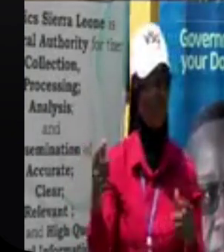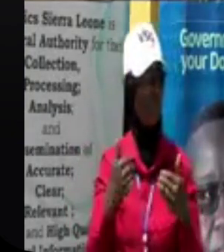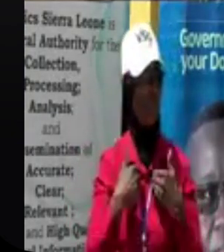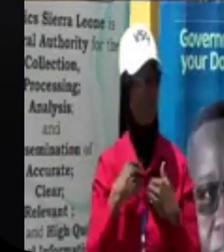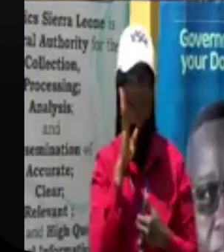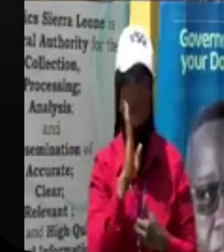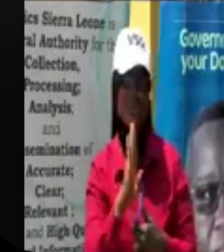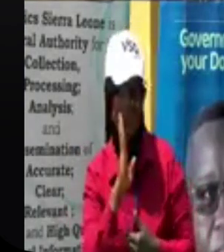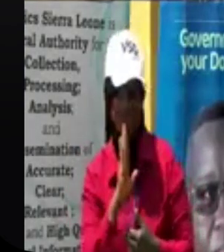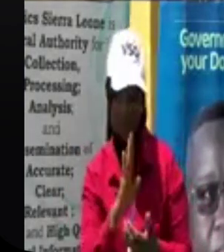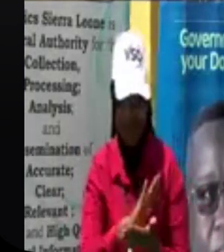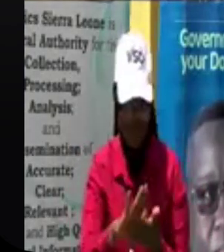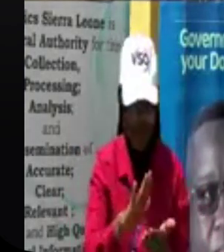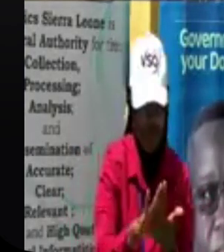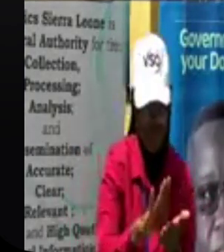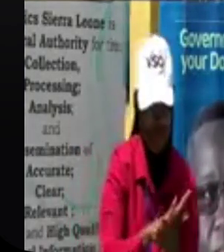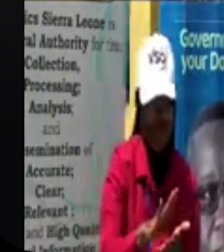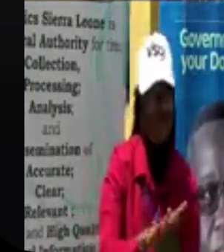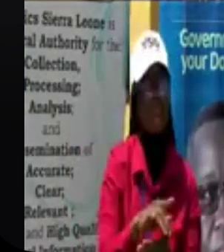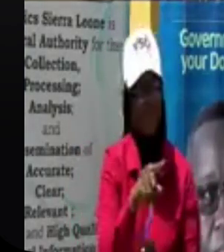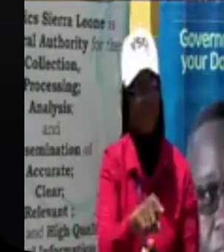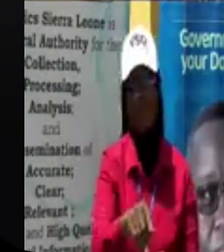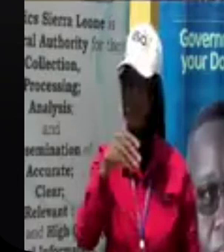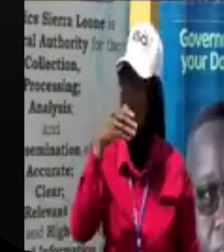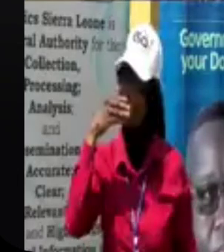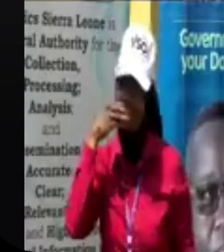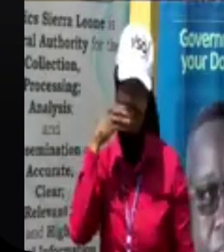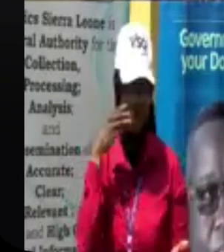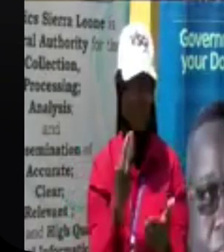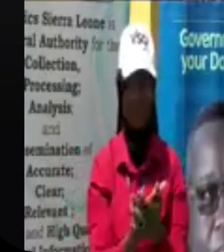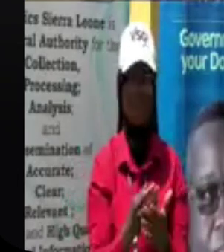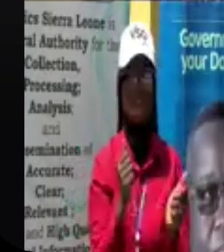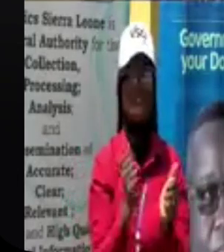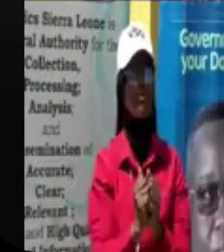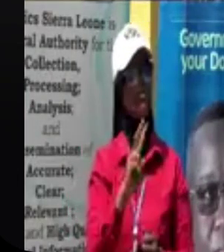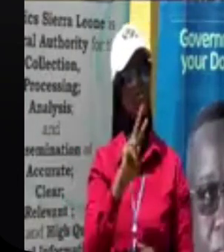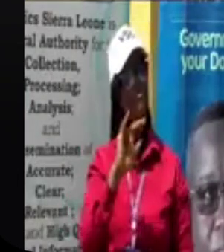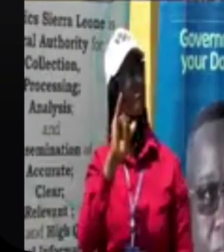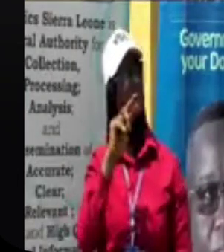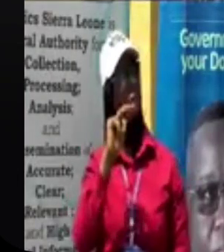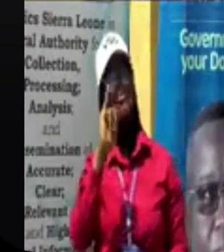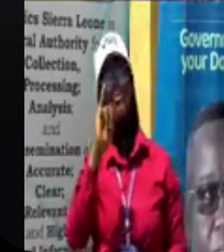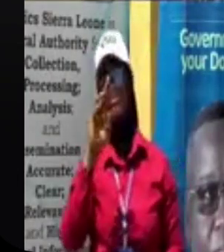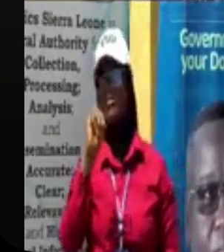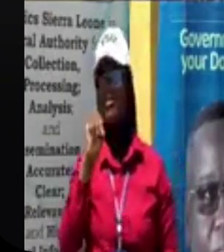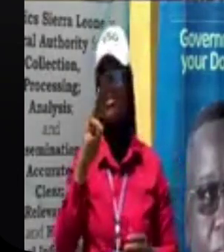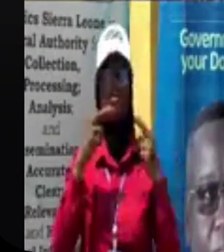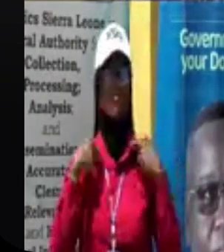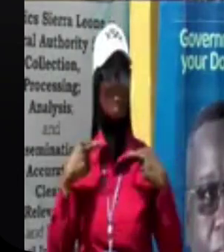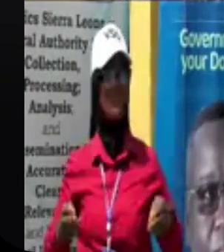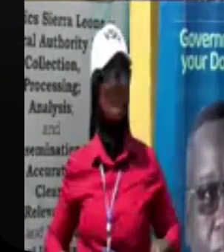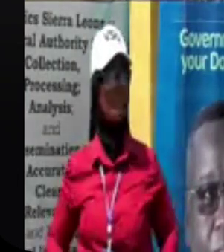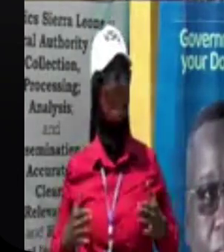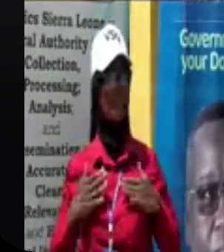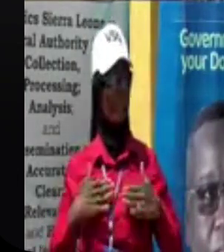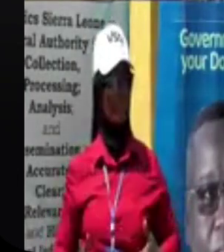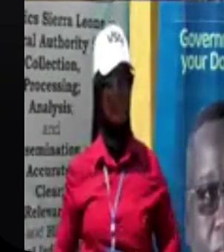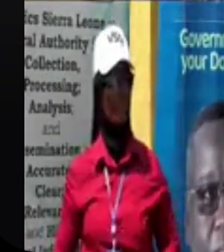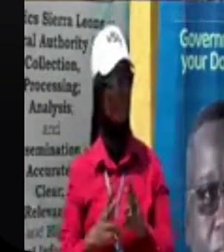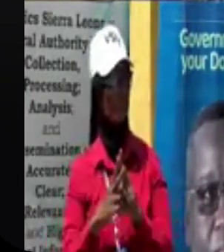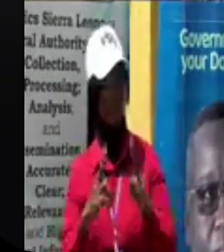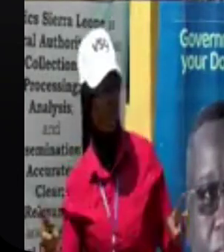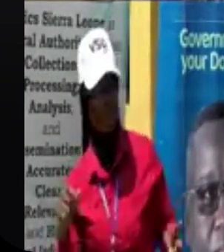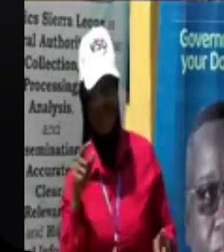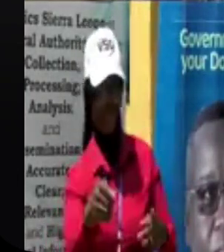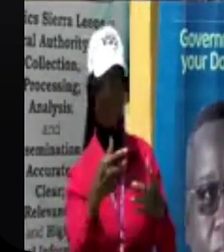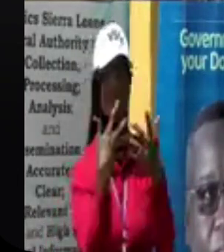where you clean all, then they back get good vitamin for human body. So the